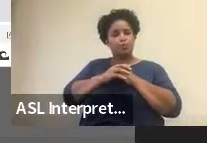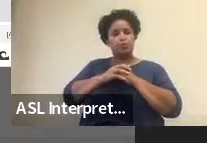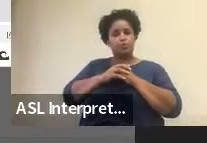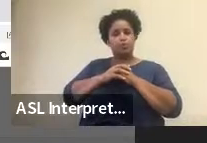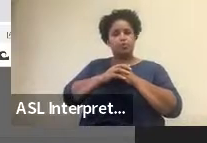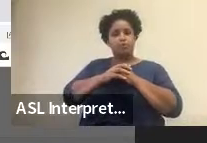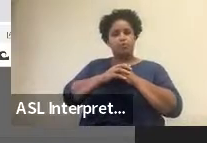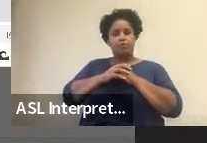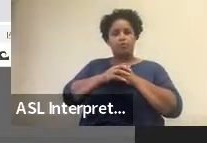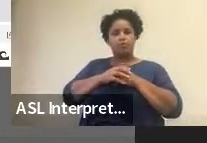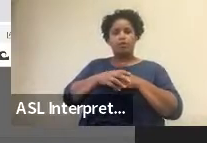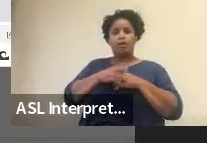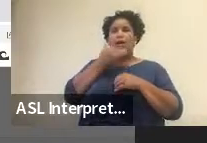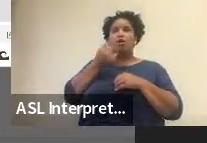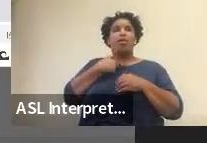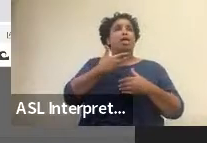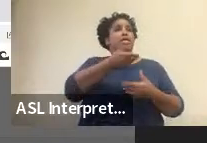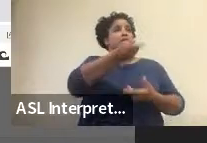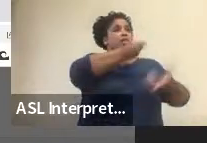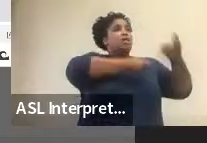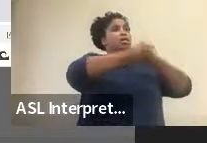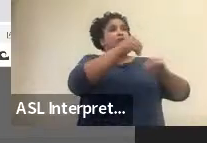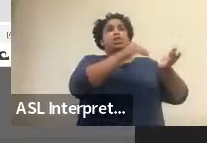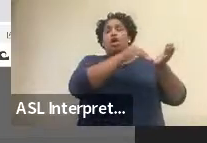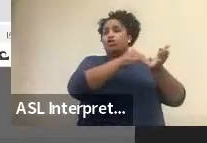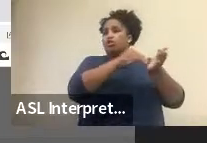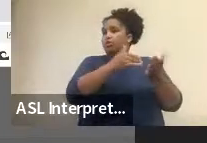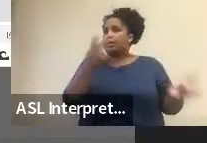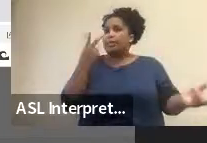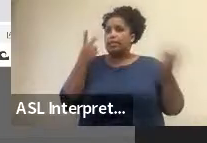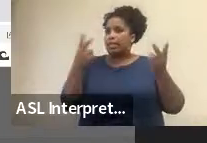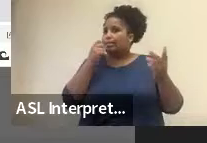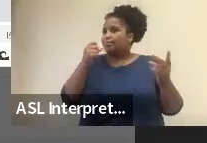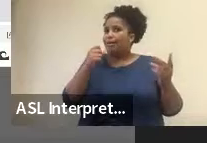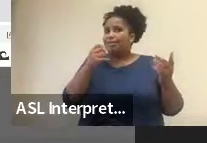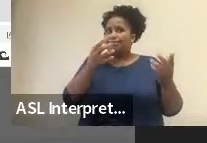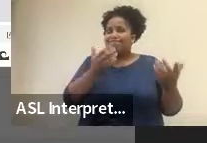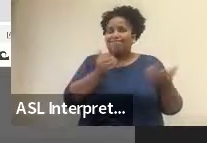to better than engage providers, because right now it's really uneven.